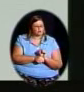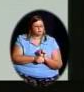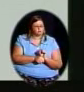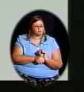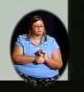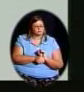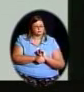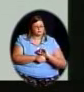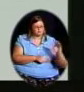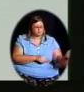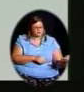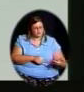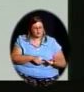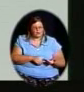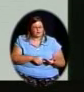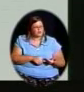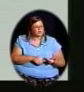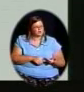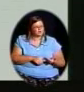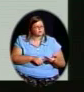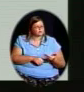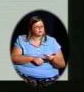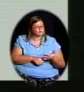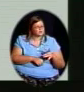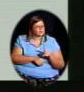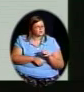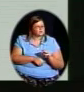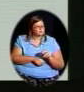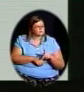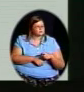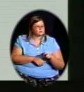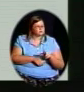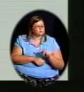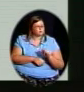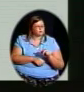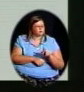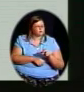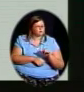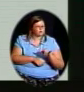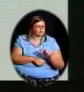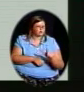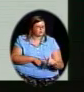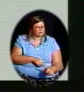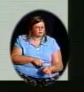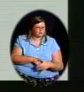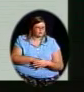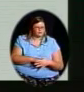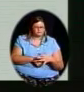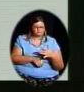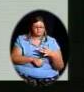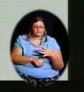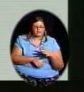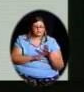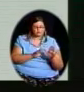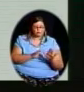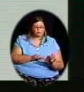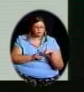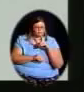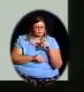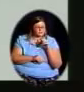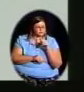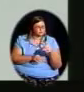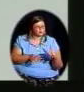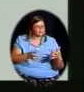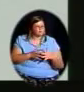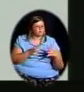filled temporarily with long-term substitutes. But I think that's a great record to say that we have that few that are filled by long-term substitutes.